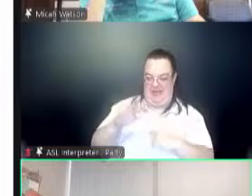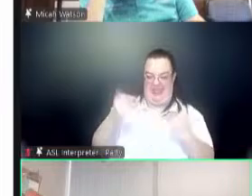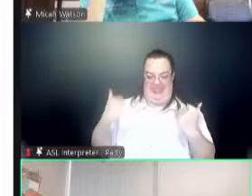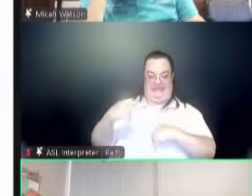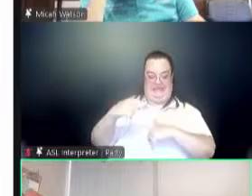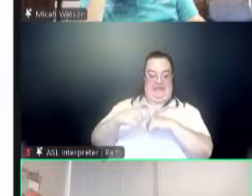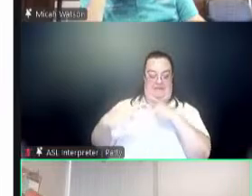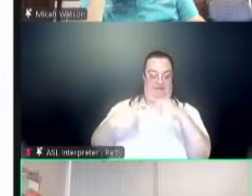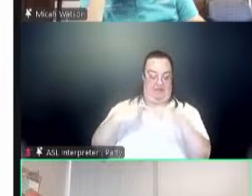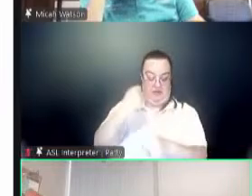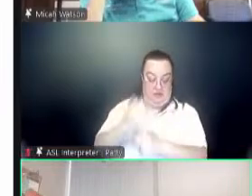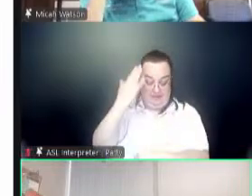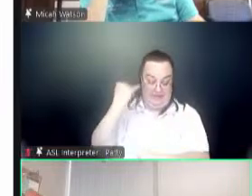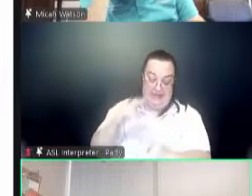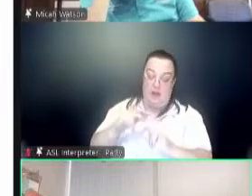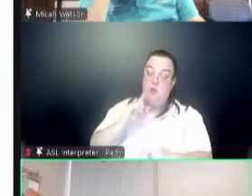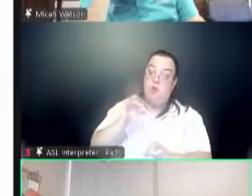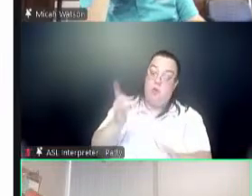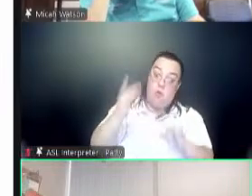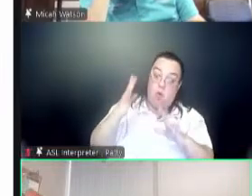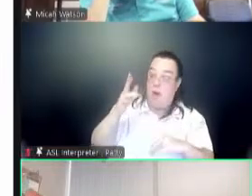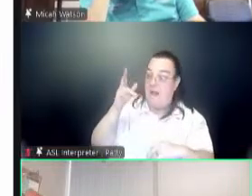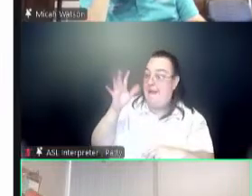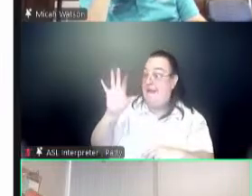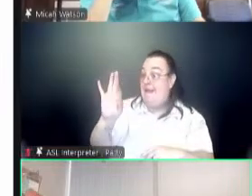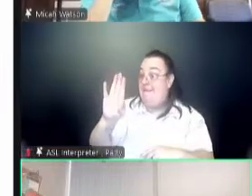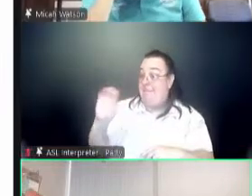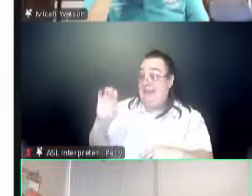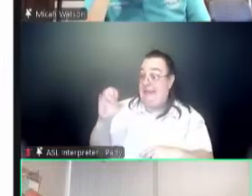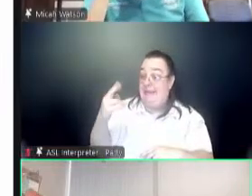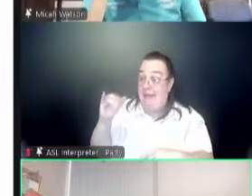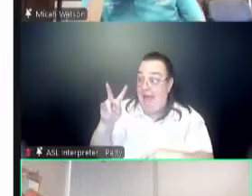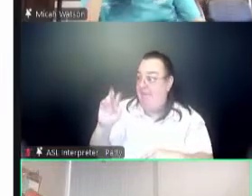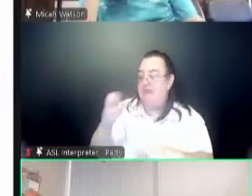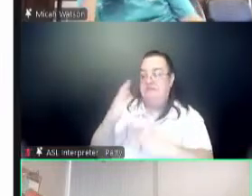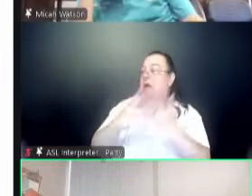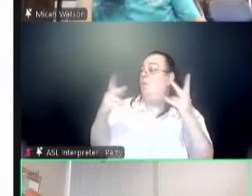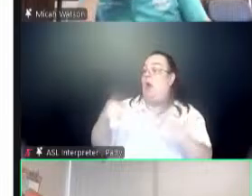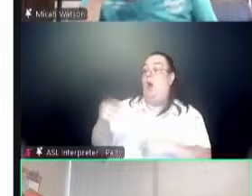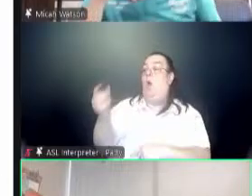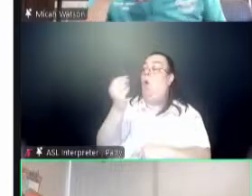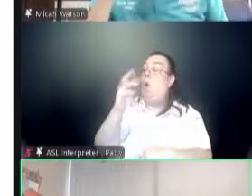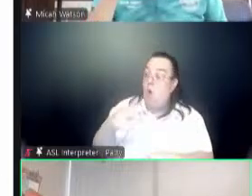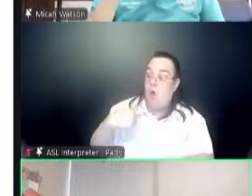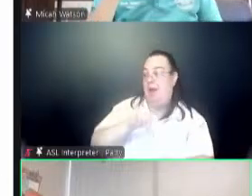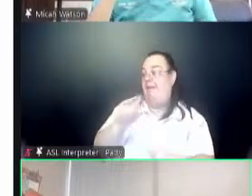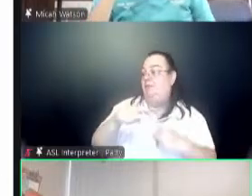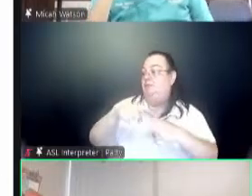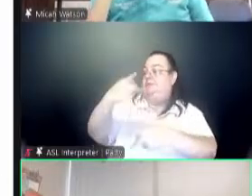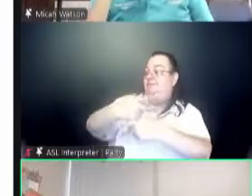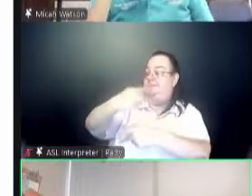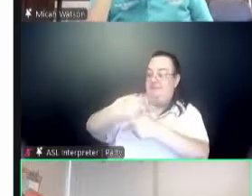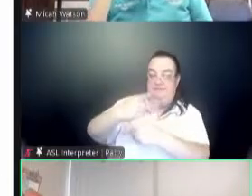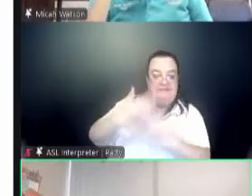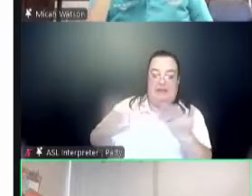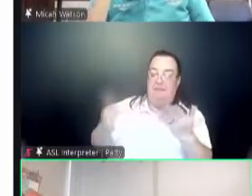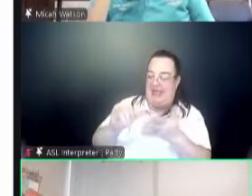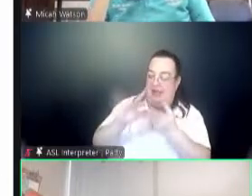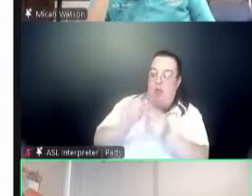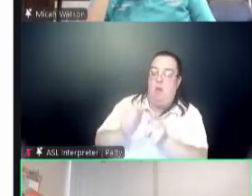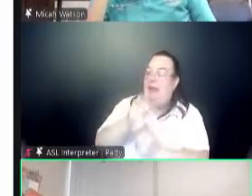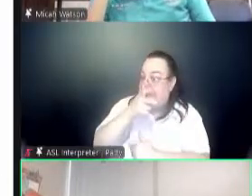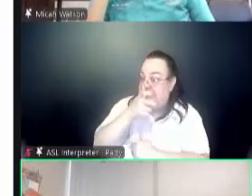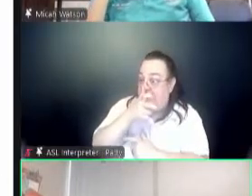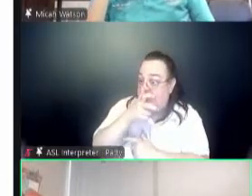because they're either real bad beehives somewhere or, we got to take care of something insect related. So